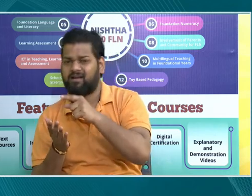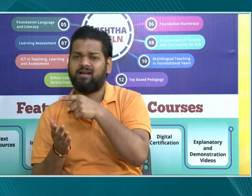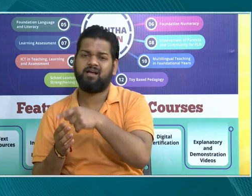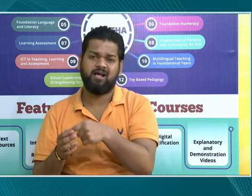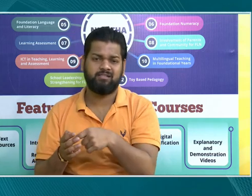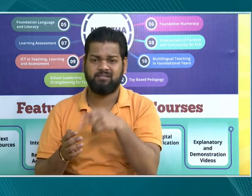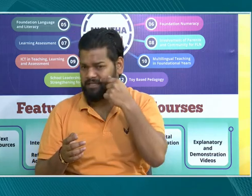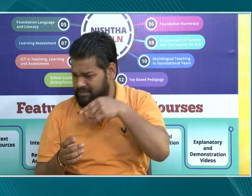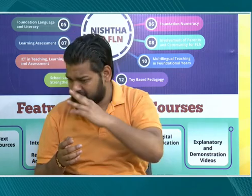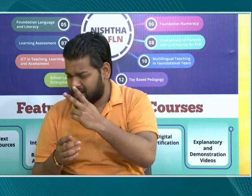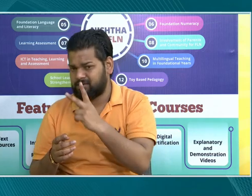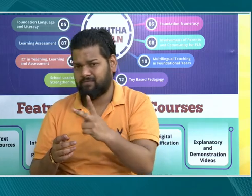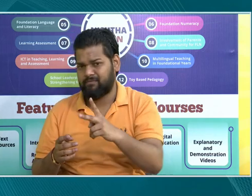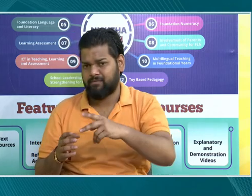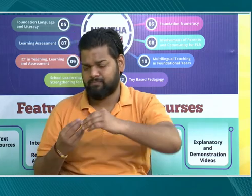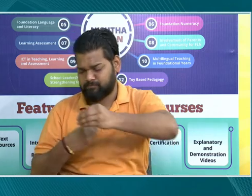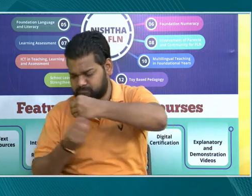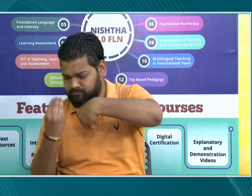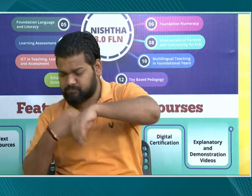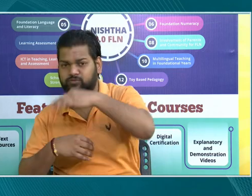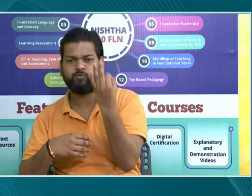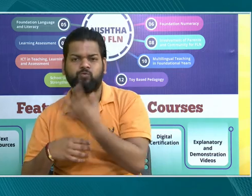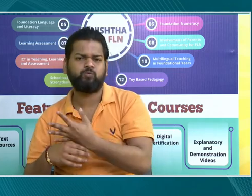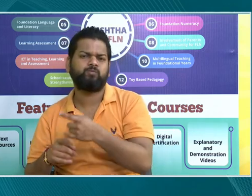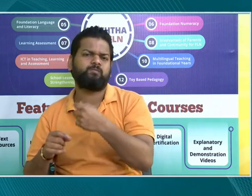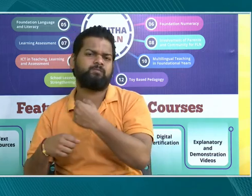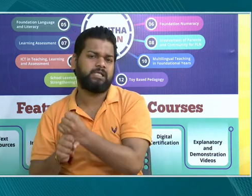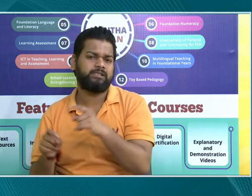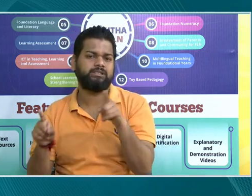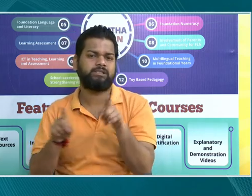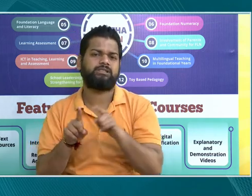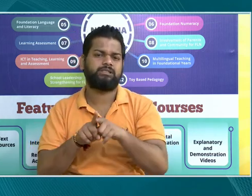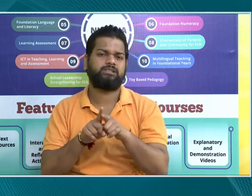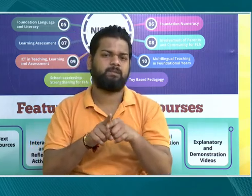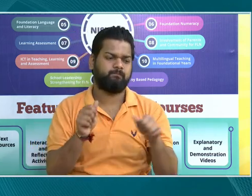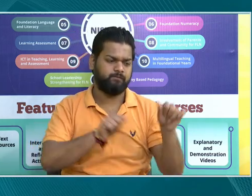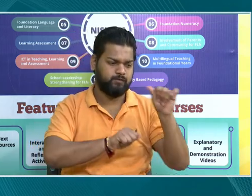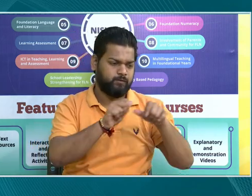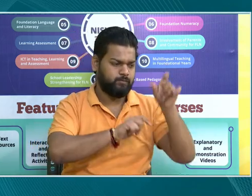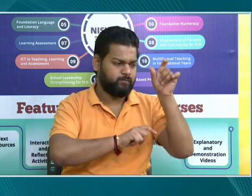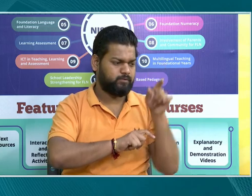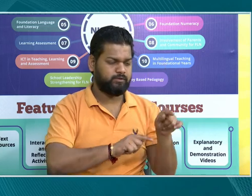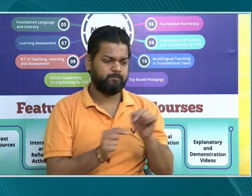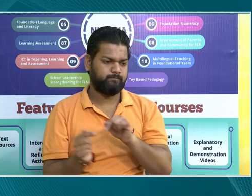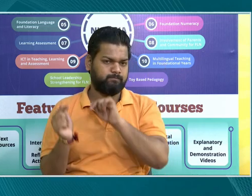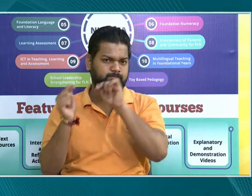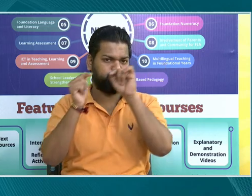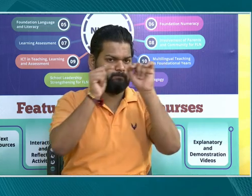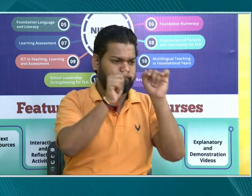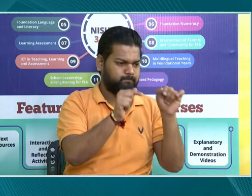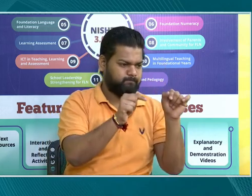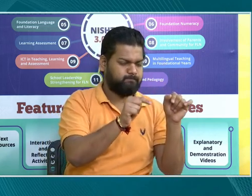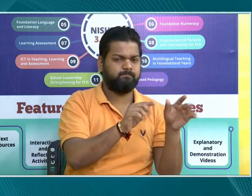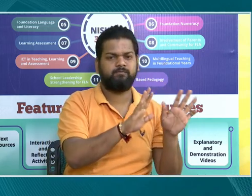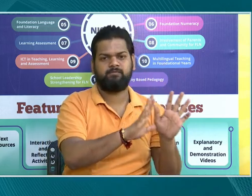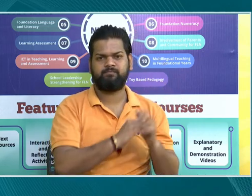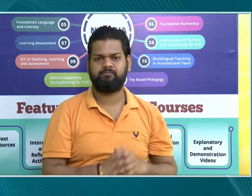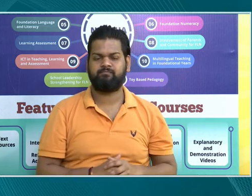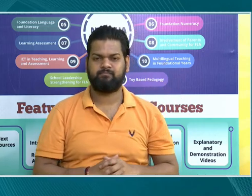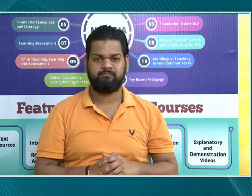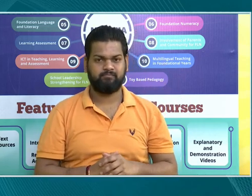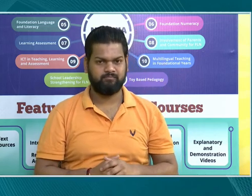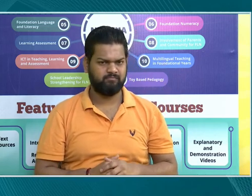by mixing different things. Right. Okay. Would you like to show us what exactly happens in a